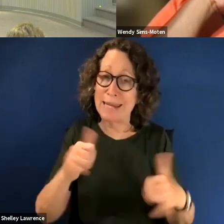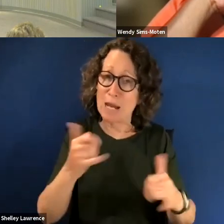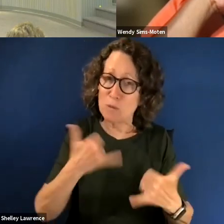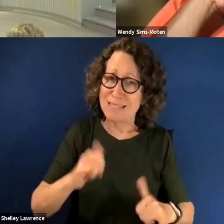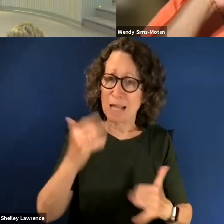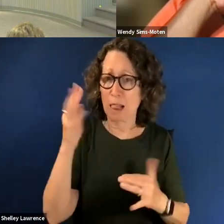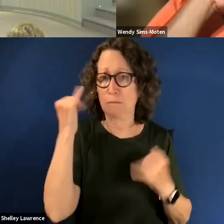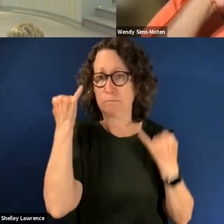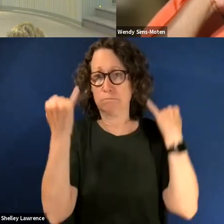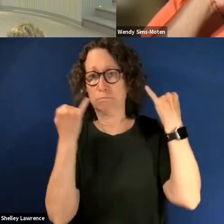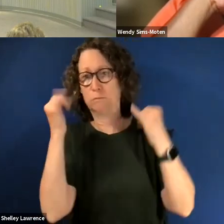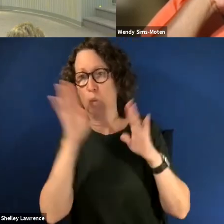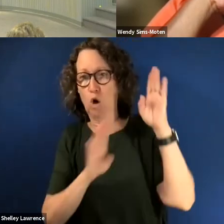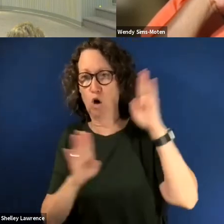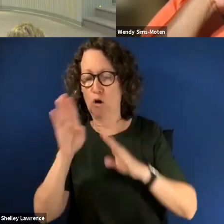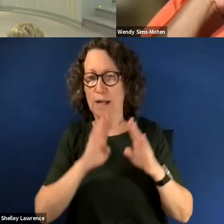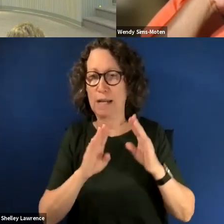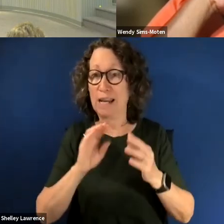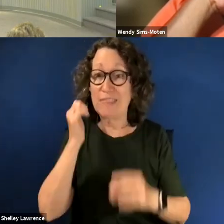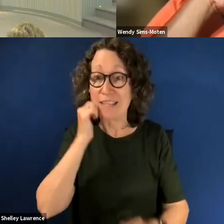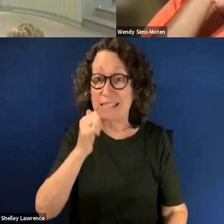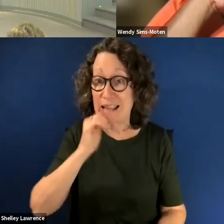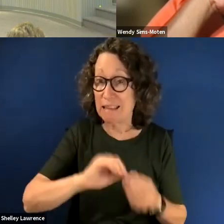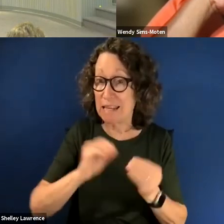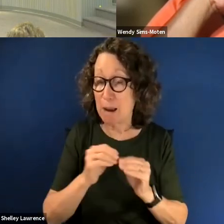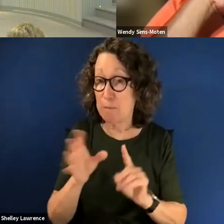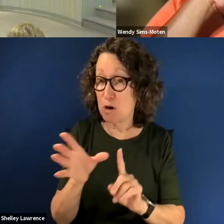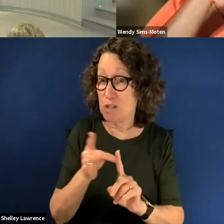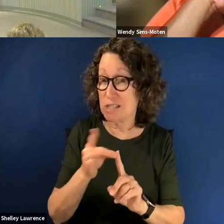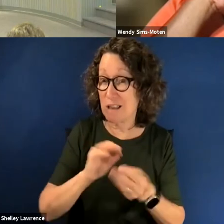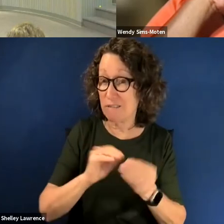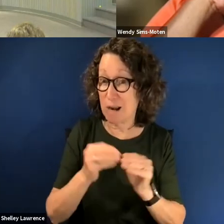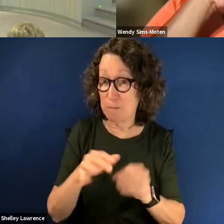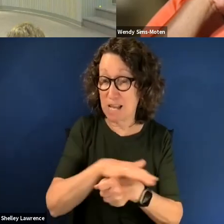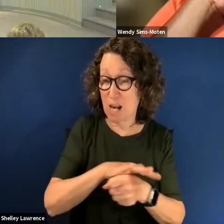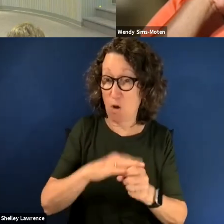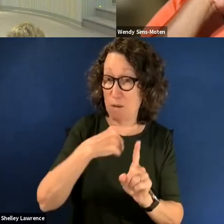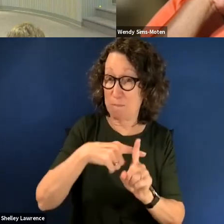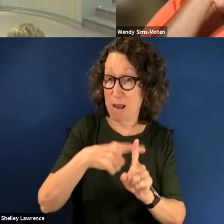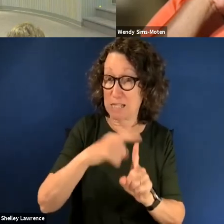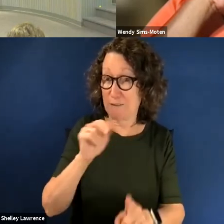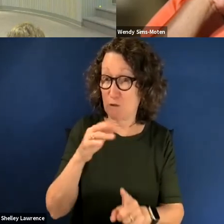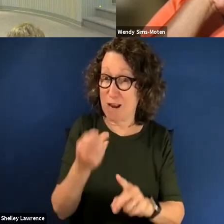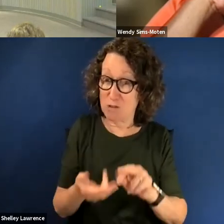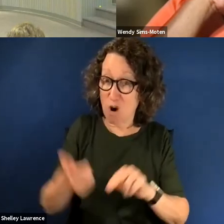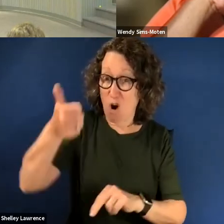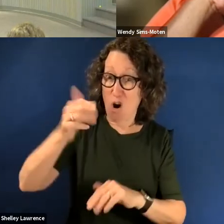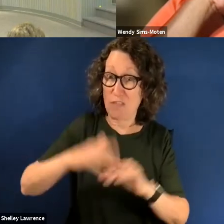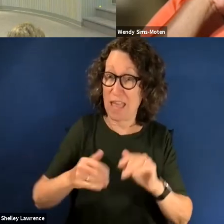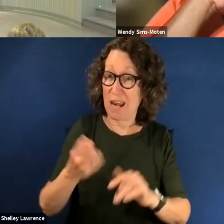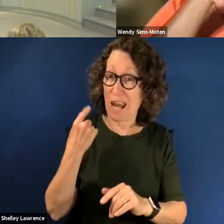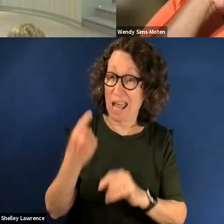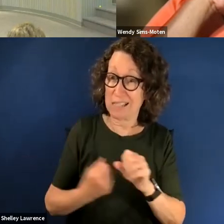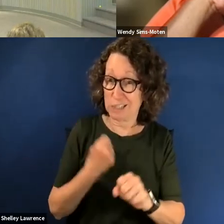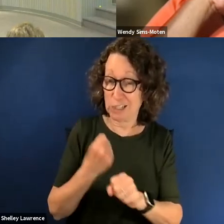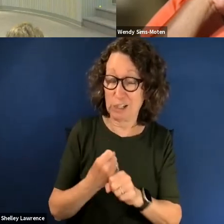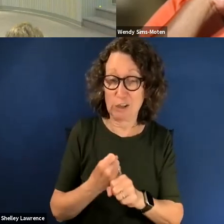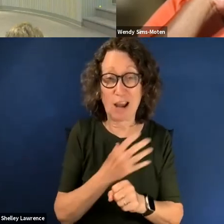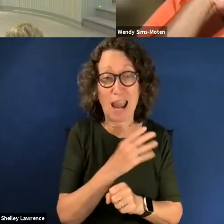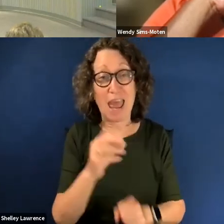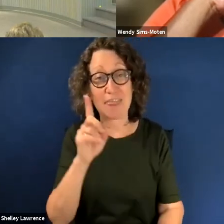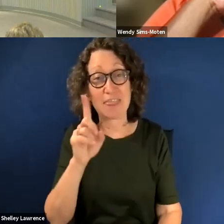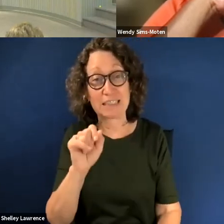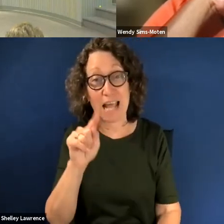worried. The daily numbers of COVID-19 cases and local positivity rates are higher than they were a year ago, and the